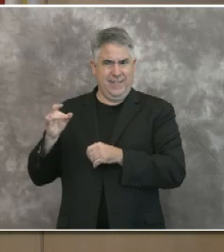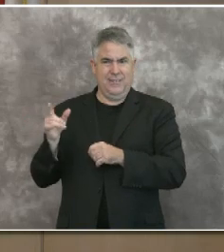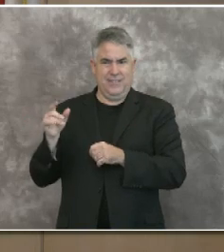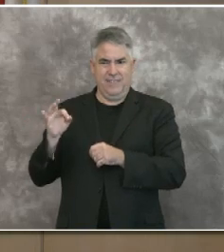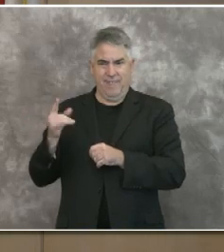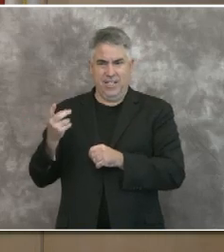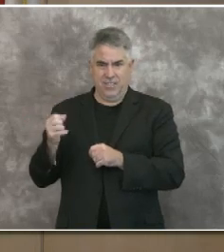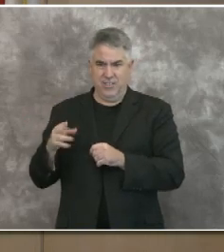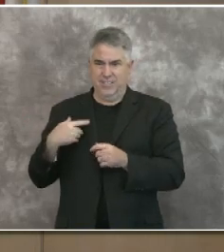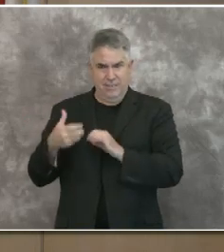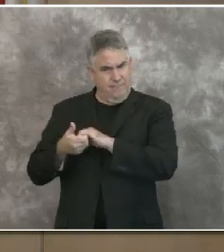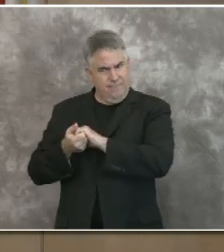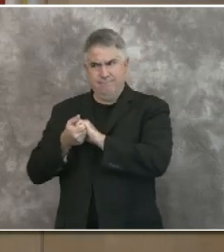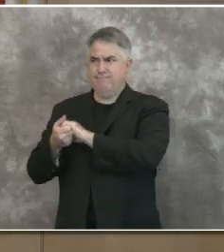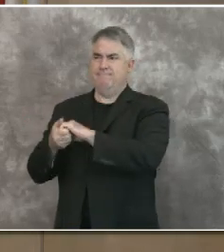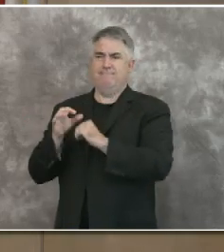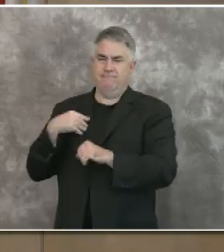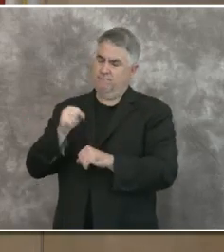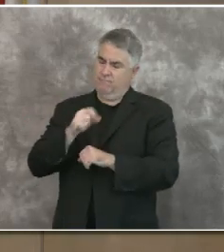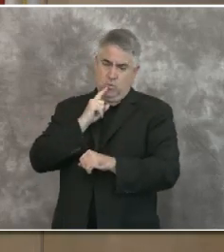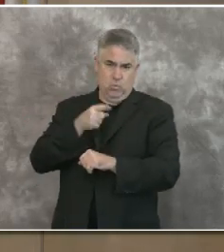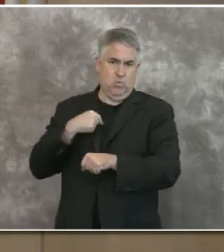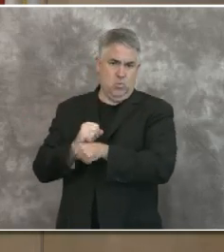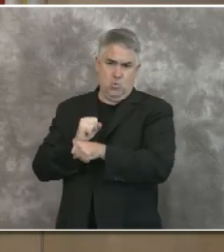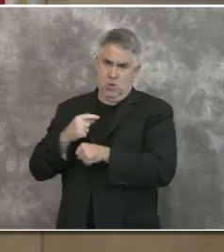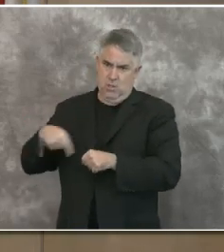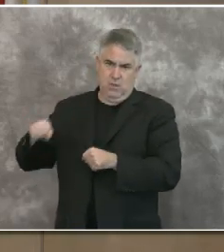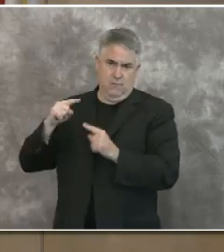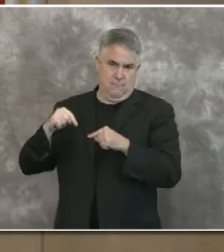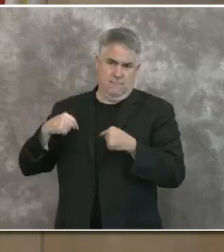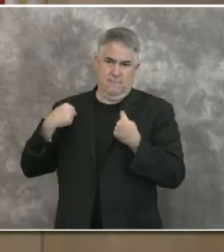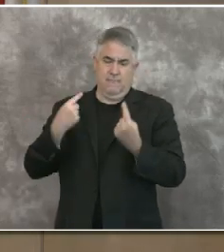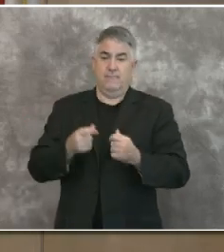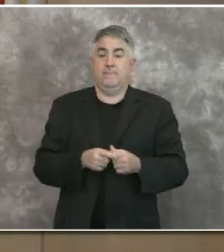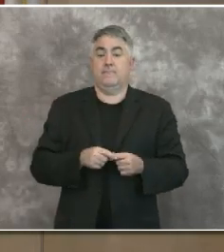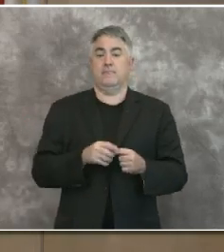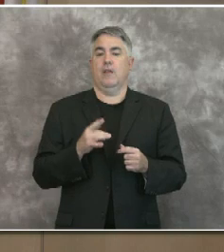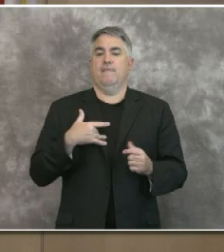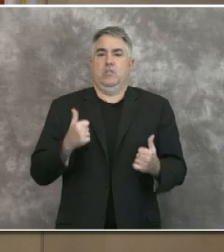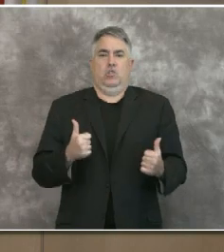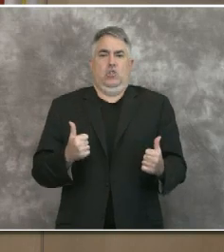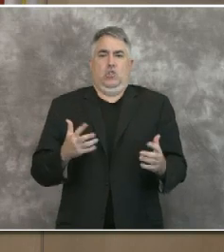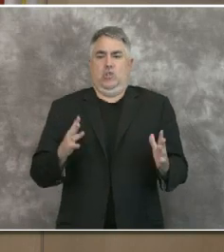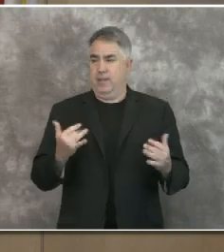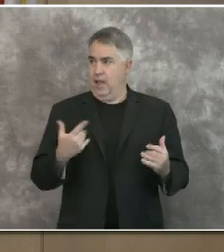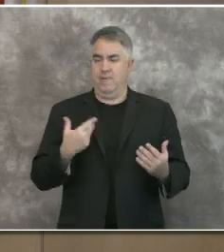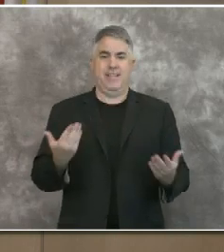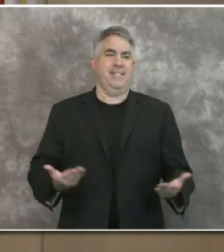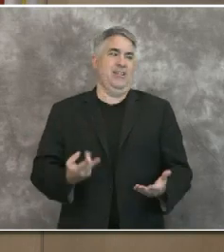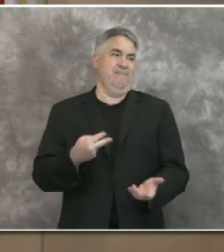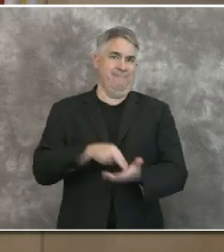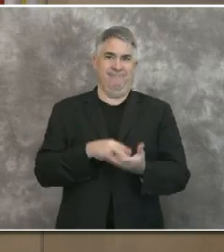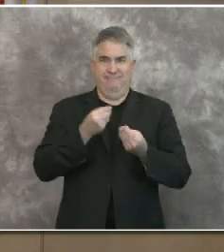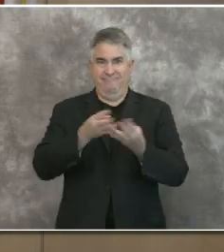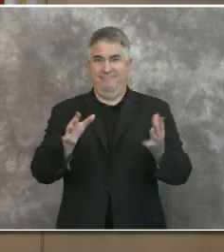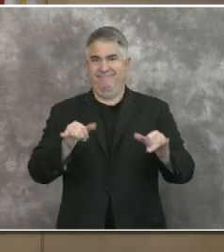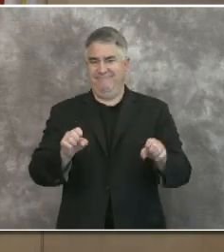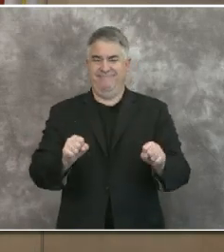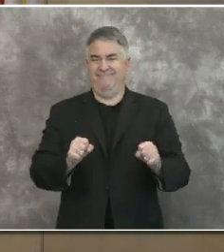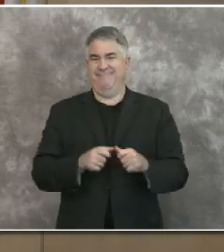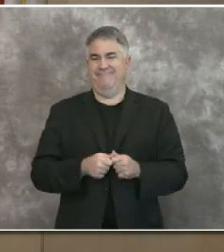tirelessly for weeks now preparing for this day. Feels great to be here. First and foremost, I'd like to